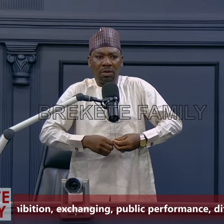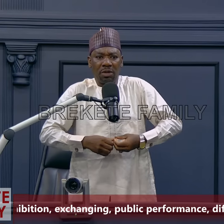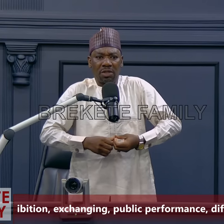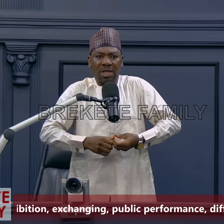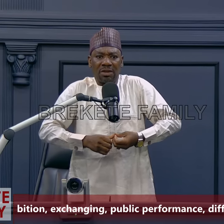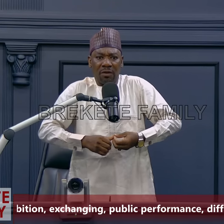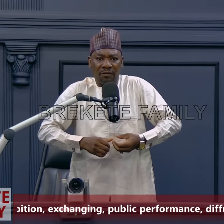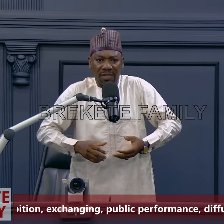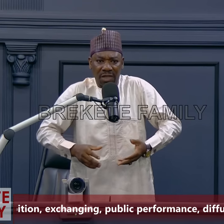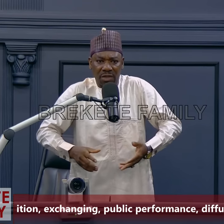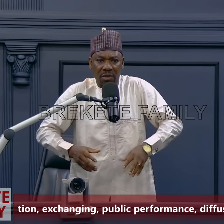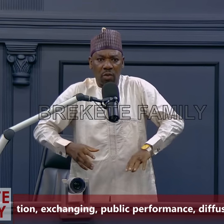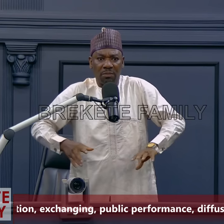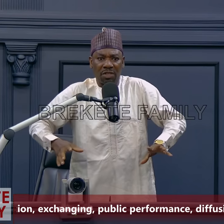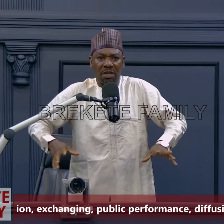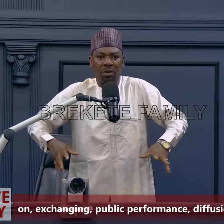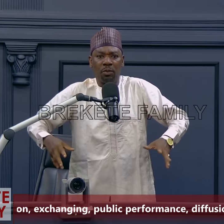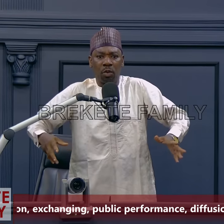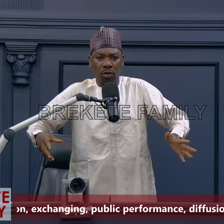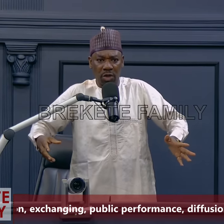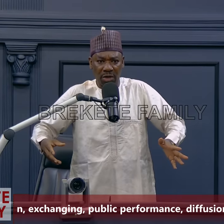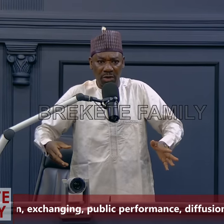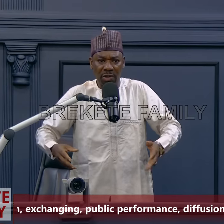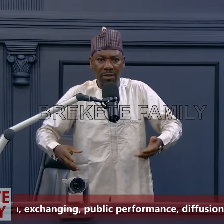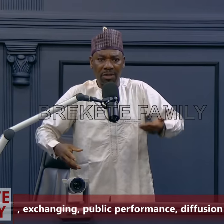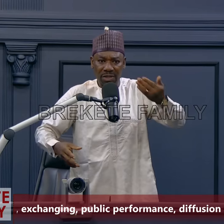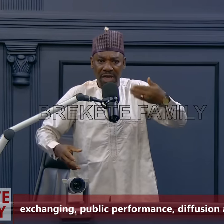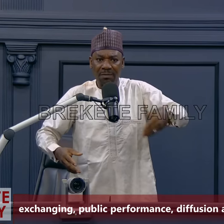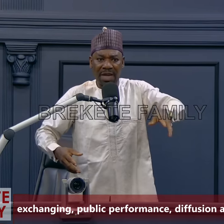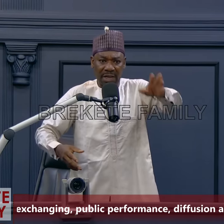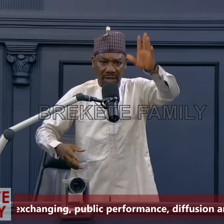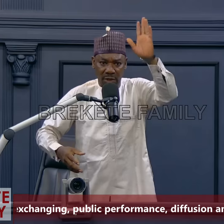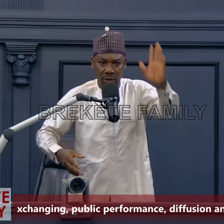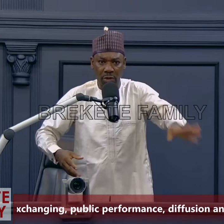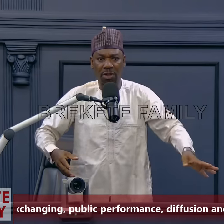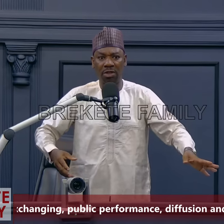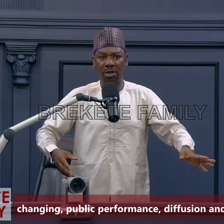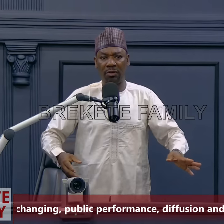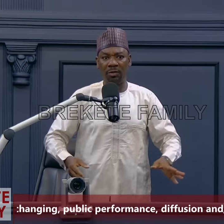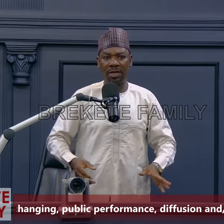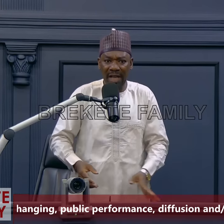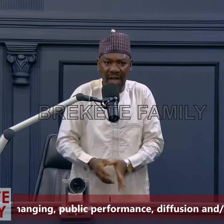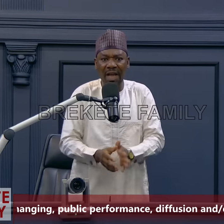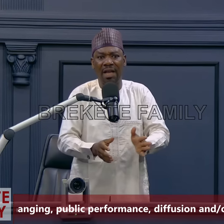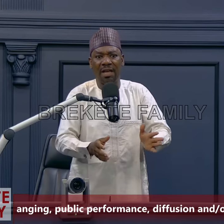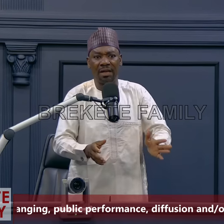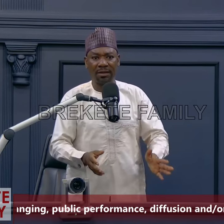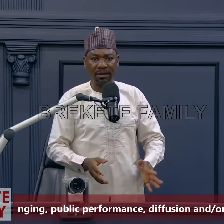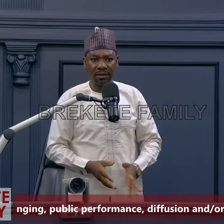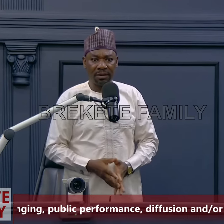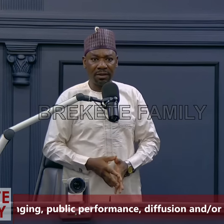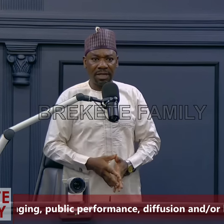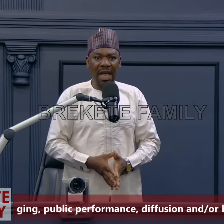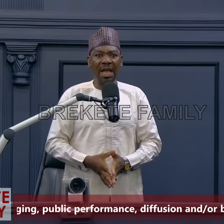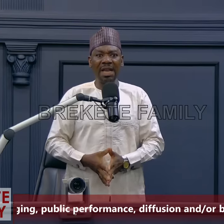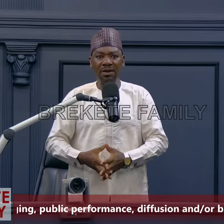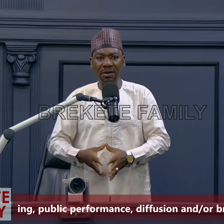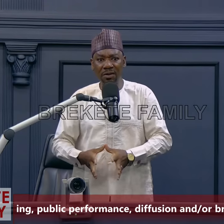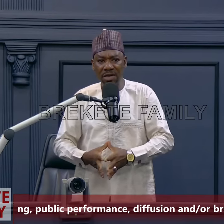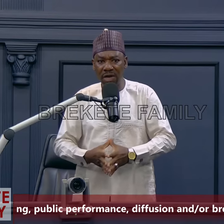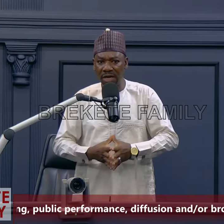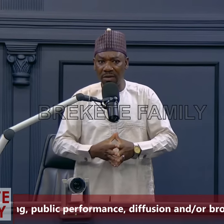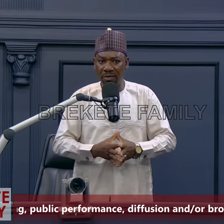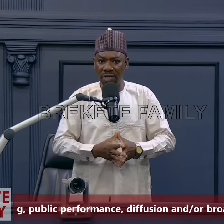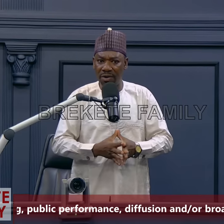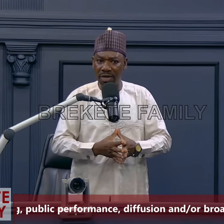won't start conversation when be say people go join you start by insulting the government